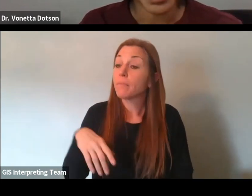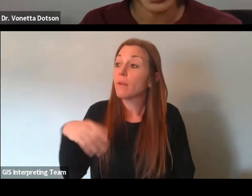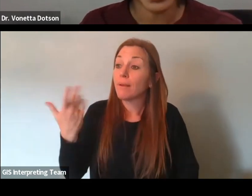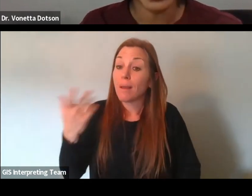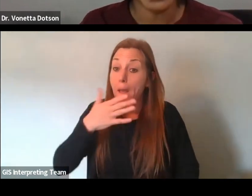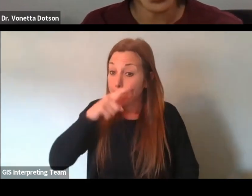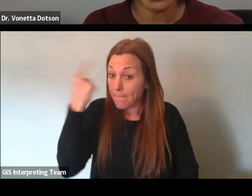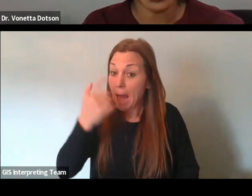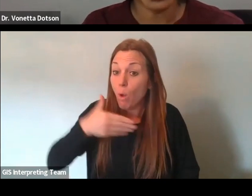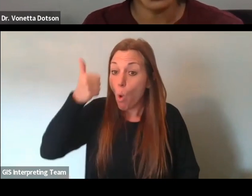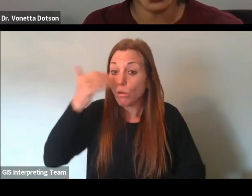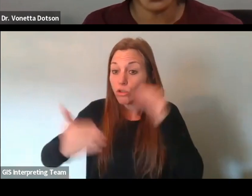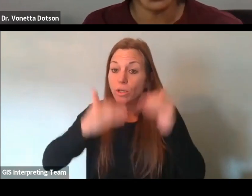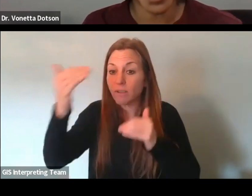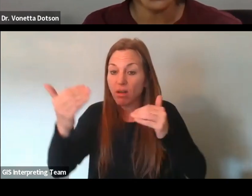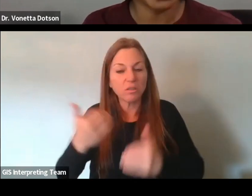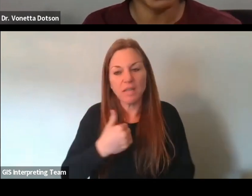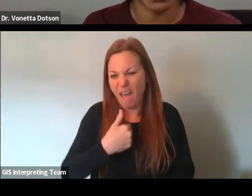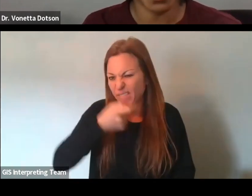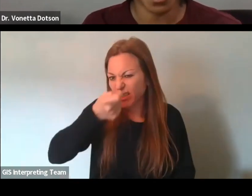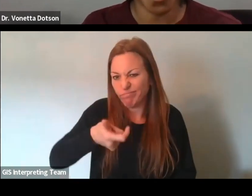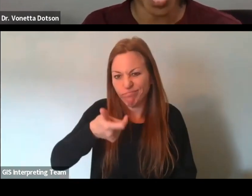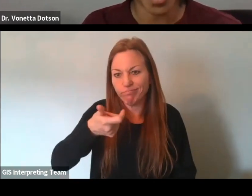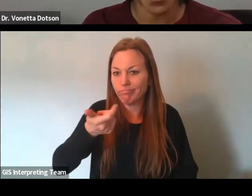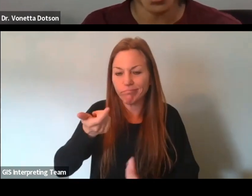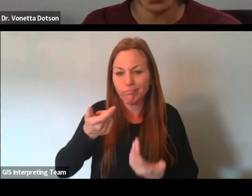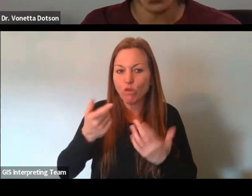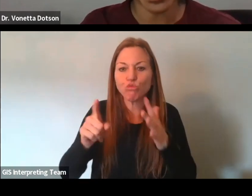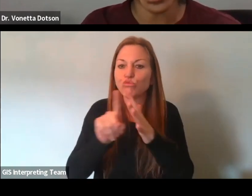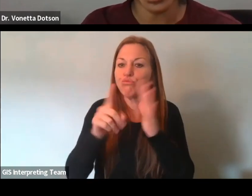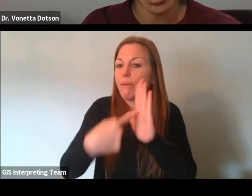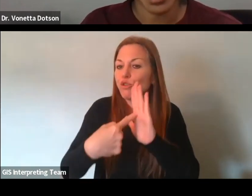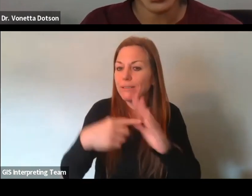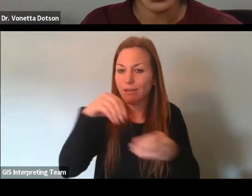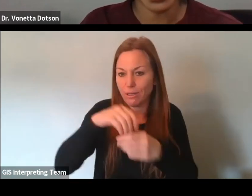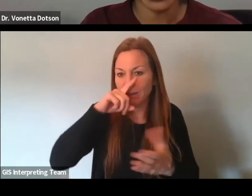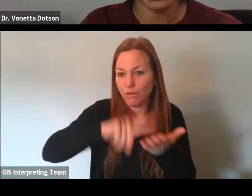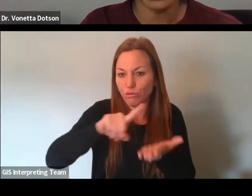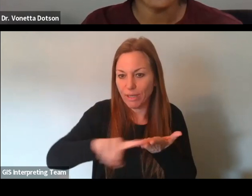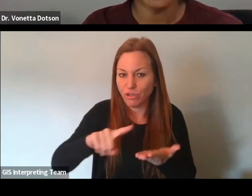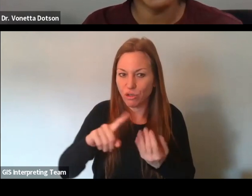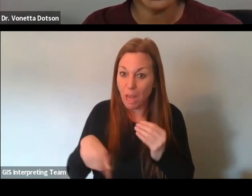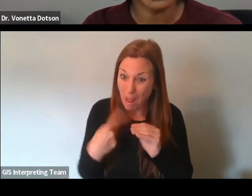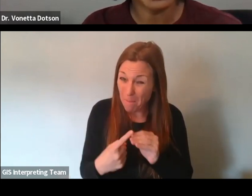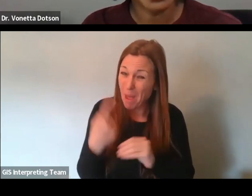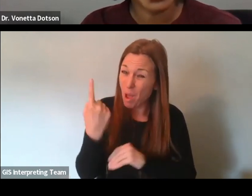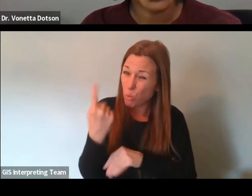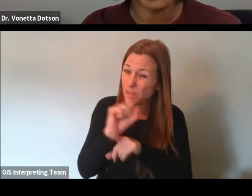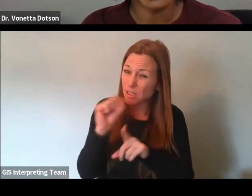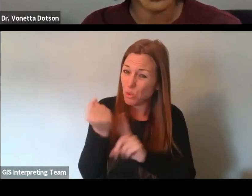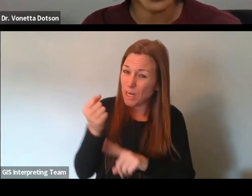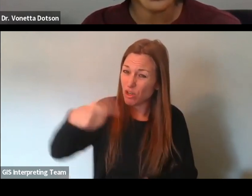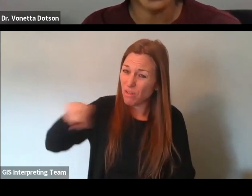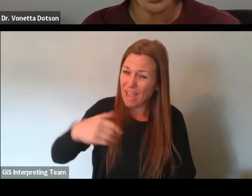a condition that they're vulnerable to. And that's really, I think, a way that research is